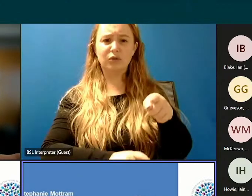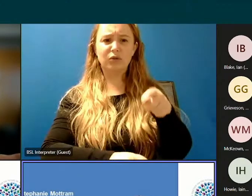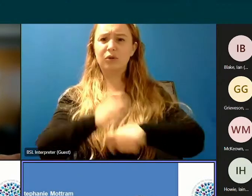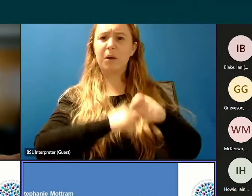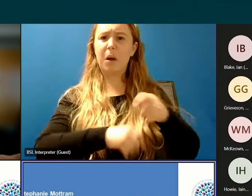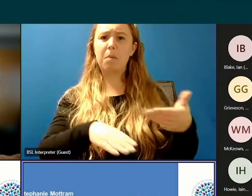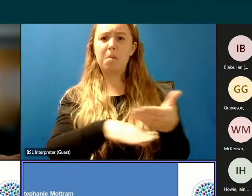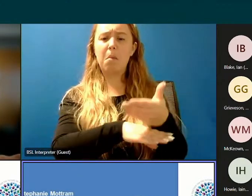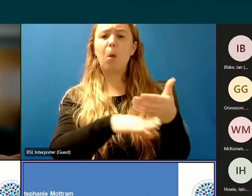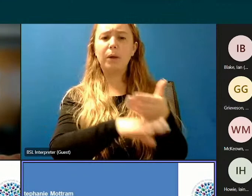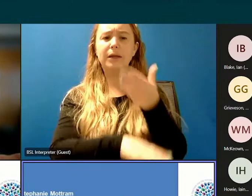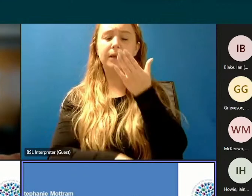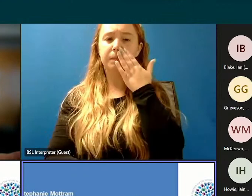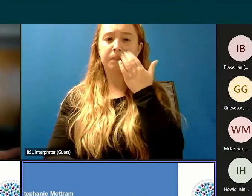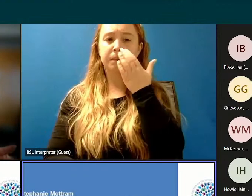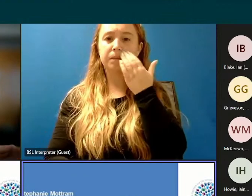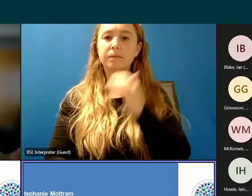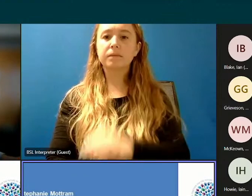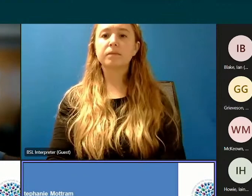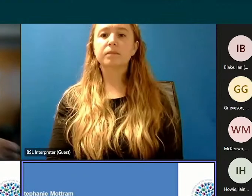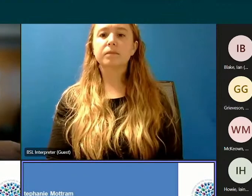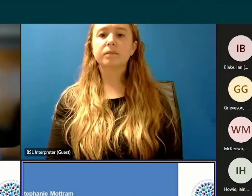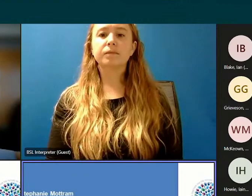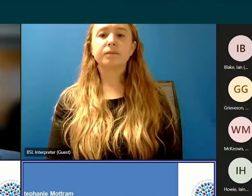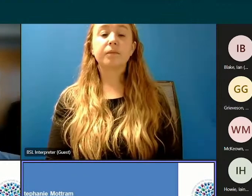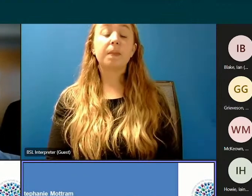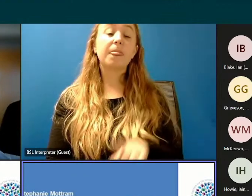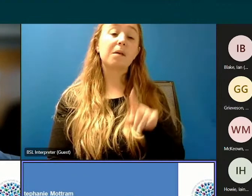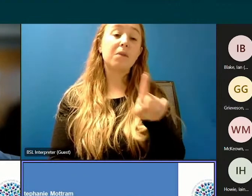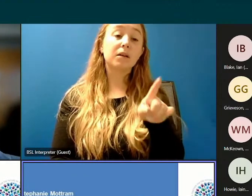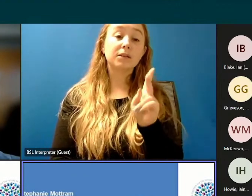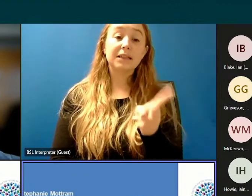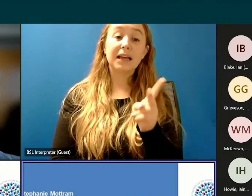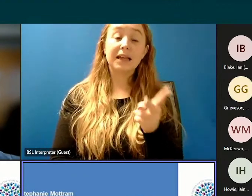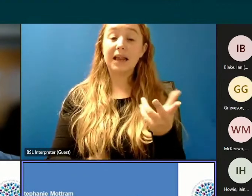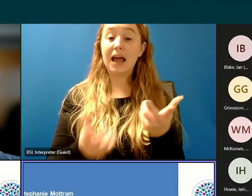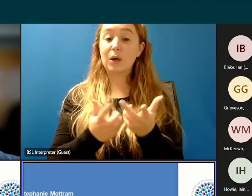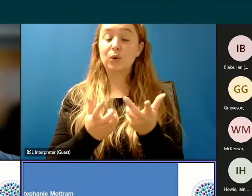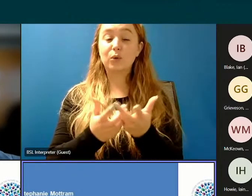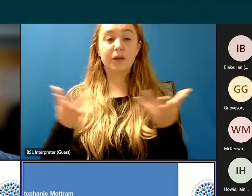is. But again, it's it's how we encourage